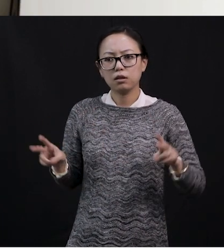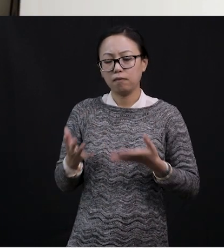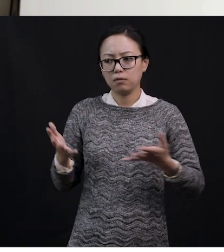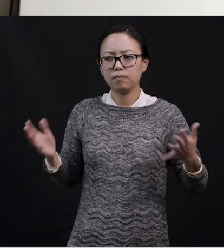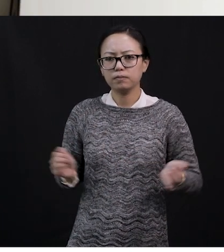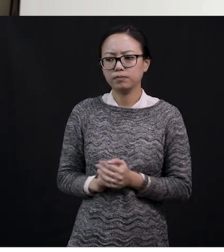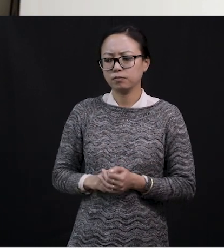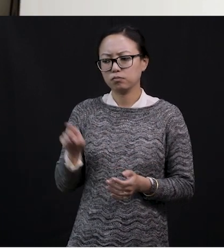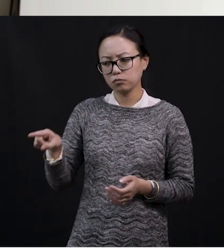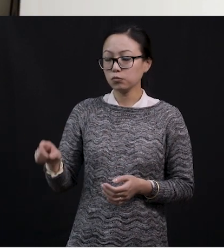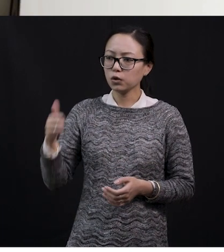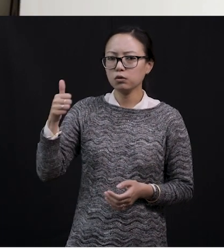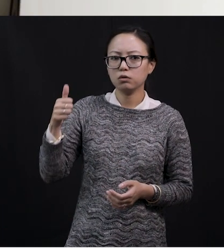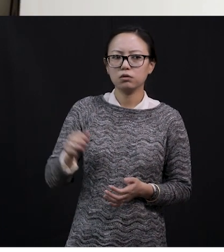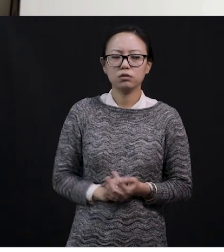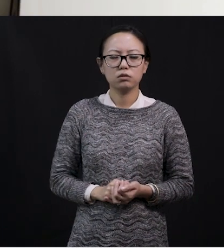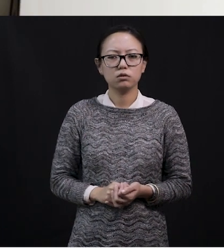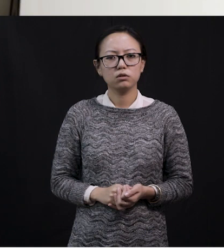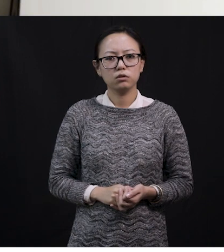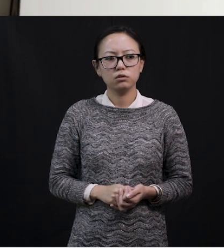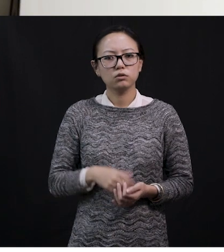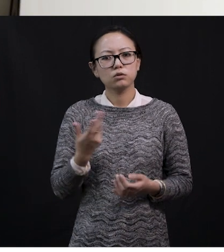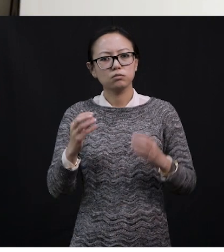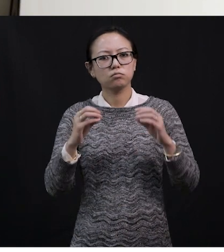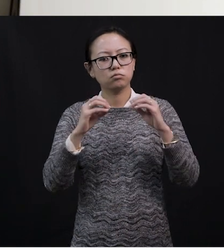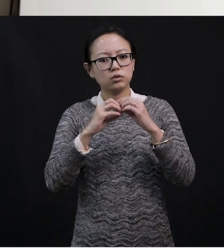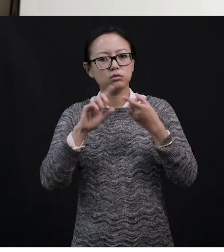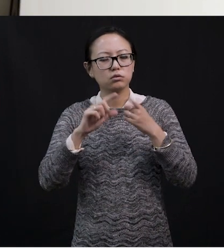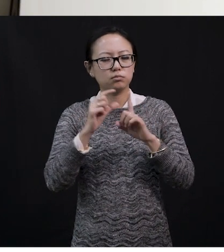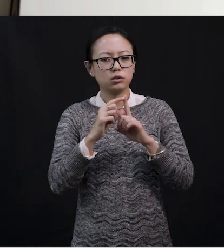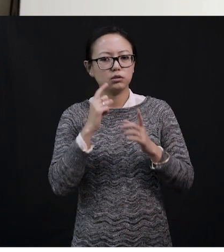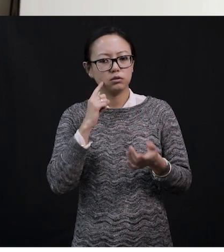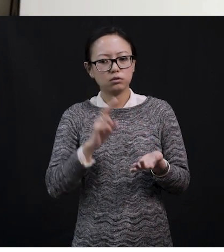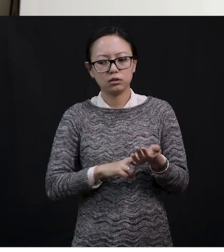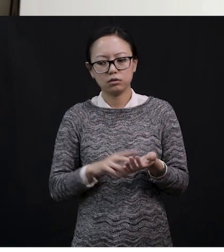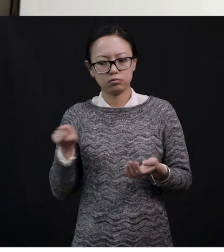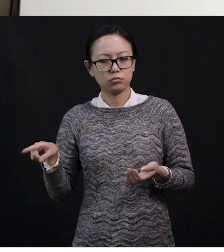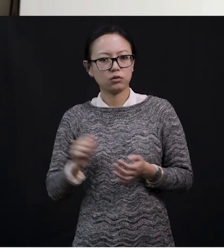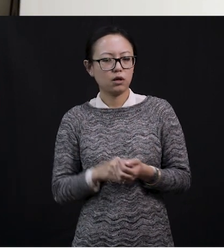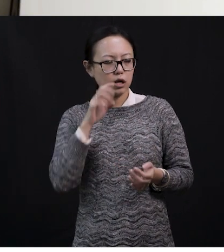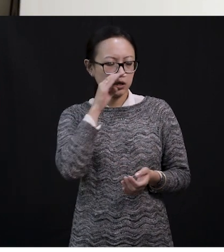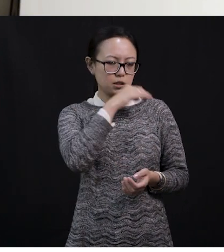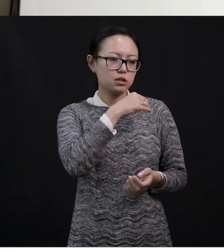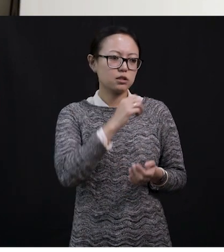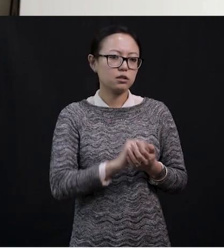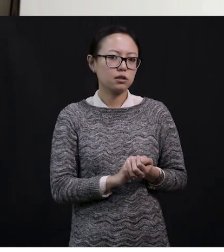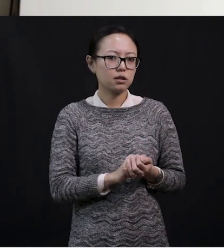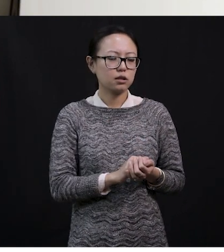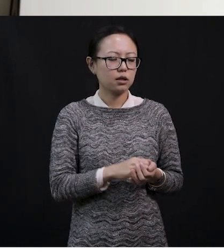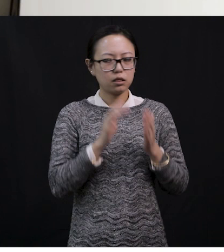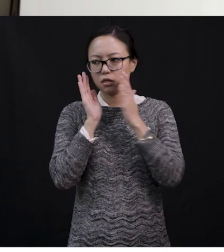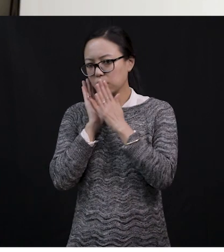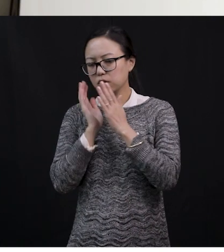time, Bipin Babu turned away because he was also embarrassed. You can't really mean that you've